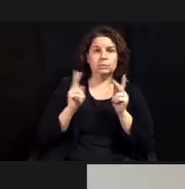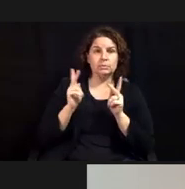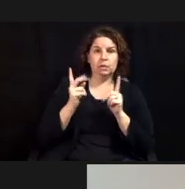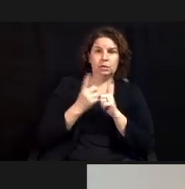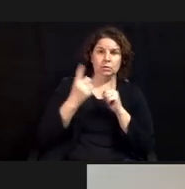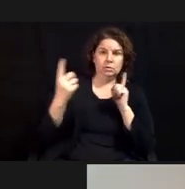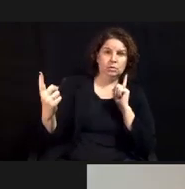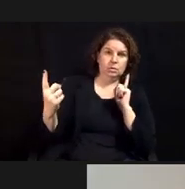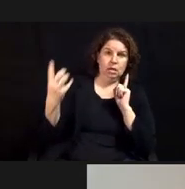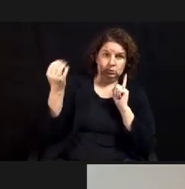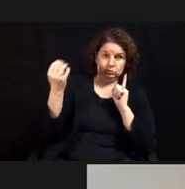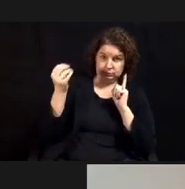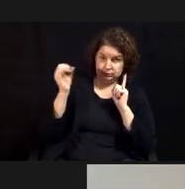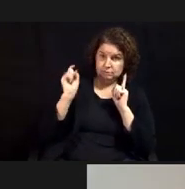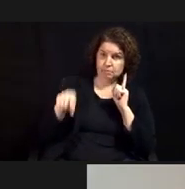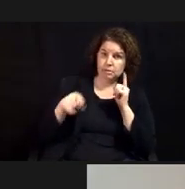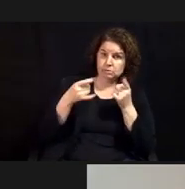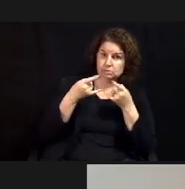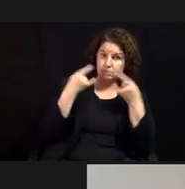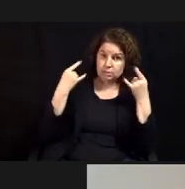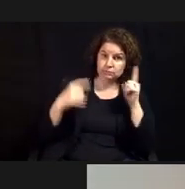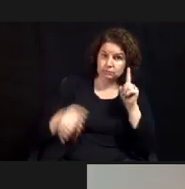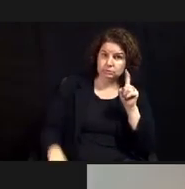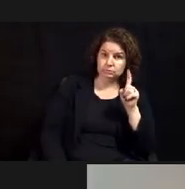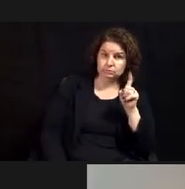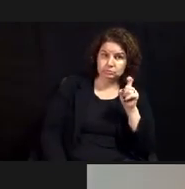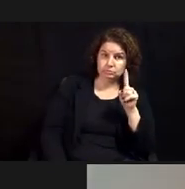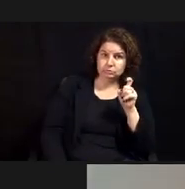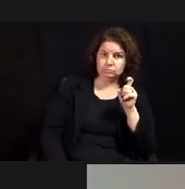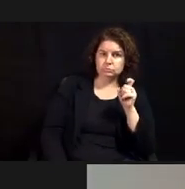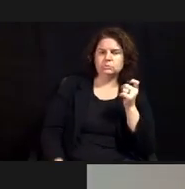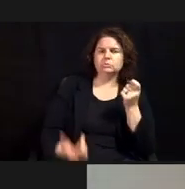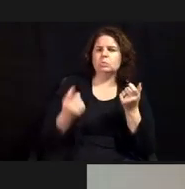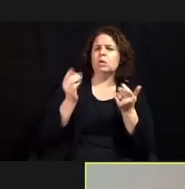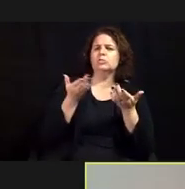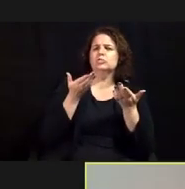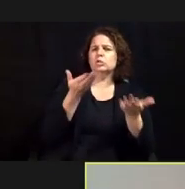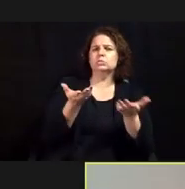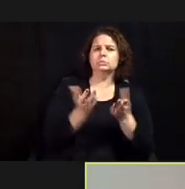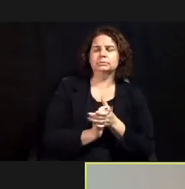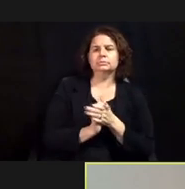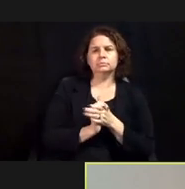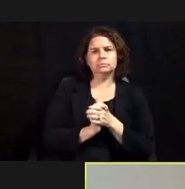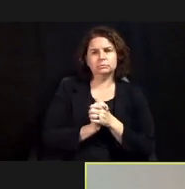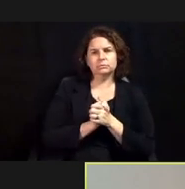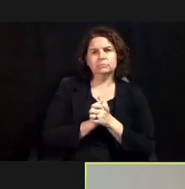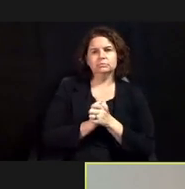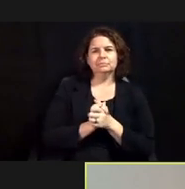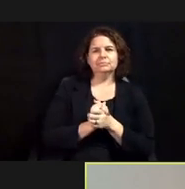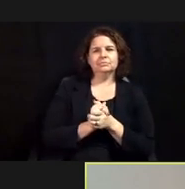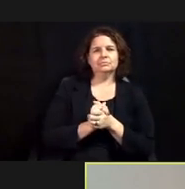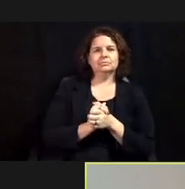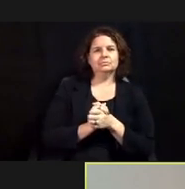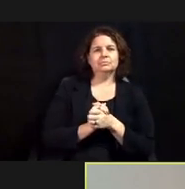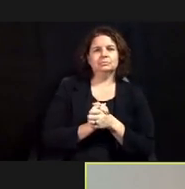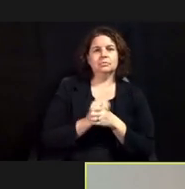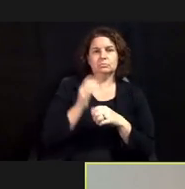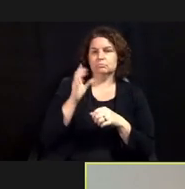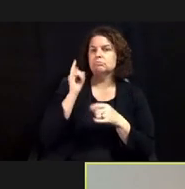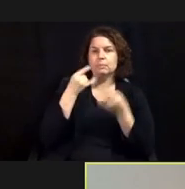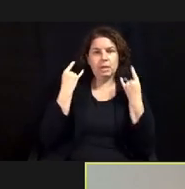wear your mask? What's your general guidance on mask wearing? Yeah, wear it. Yes. So